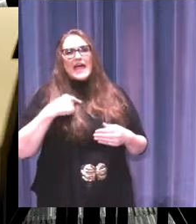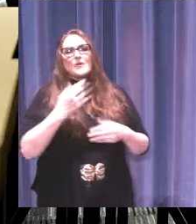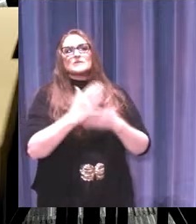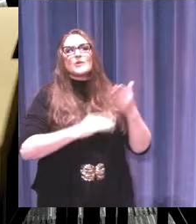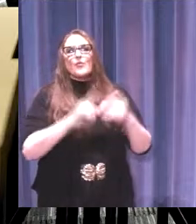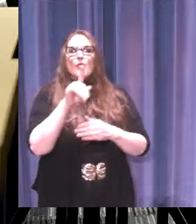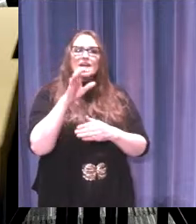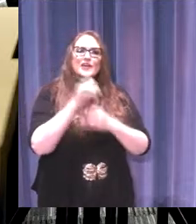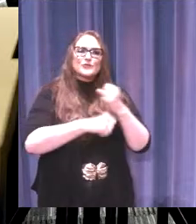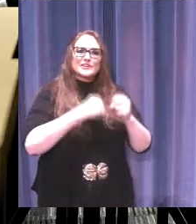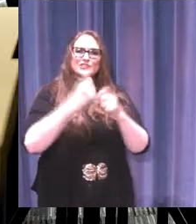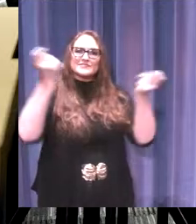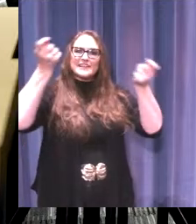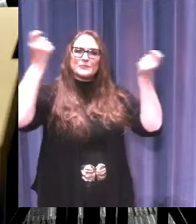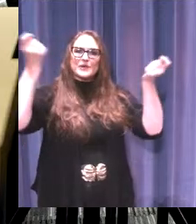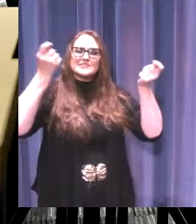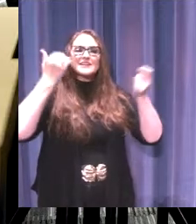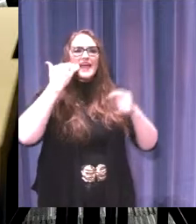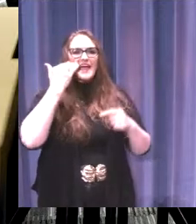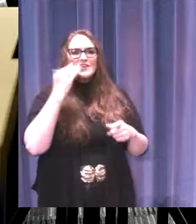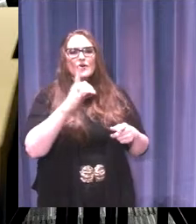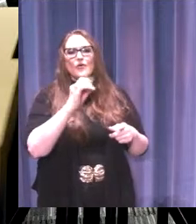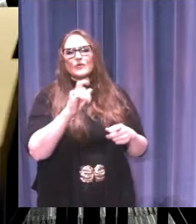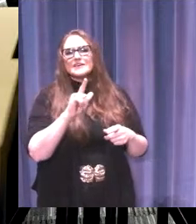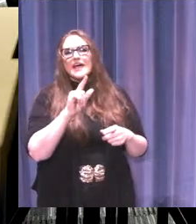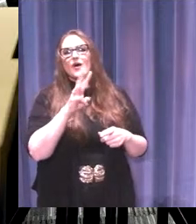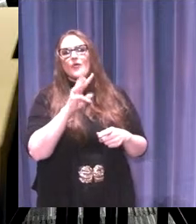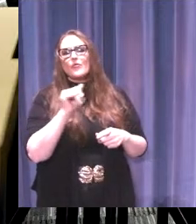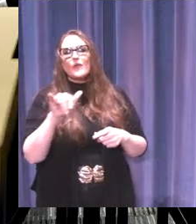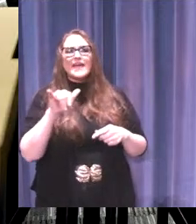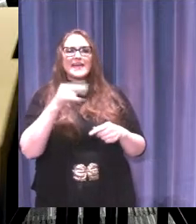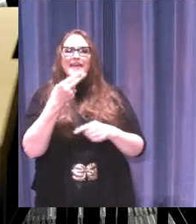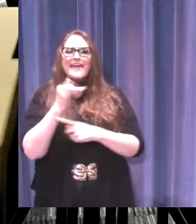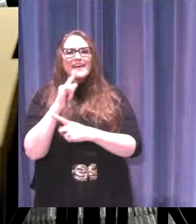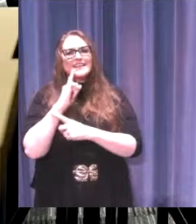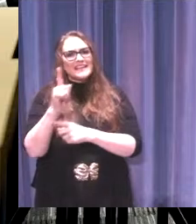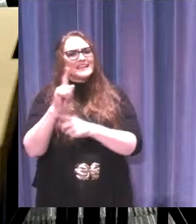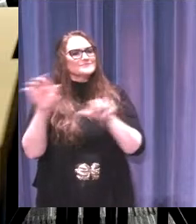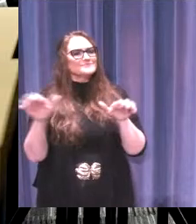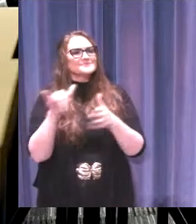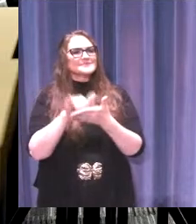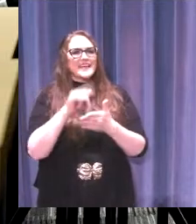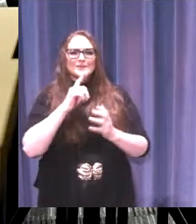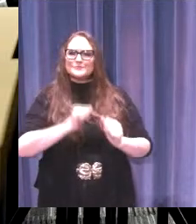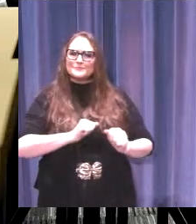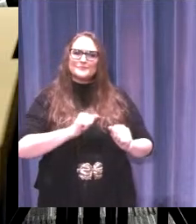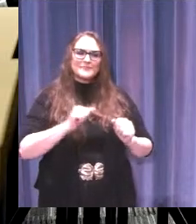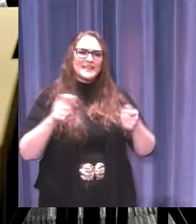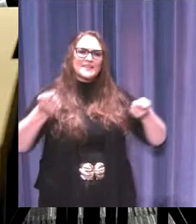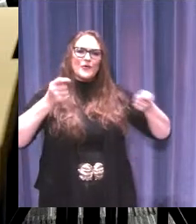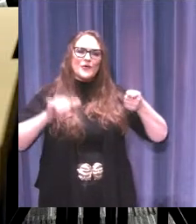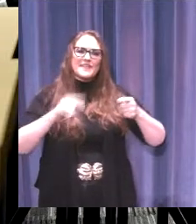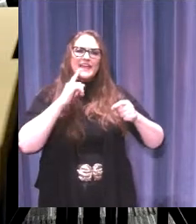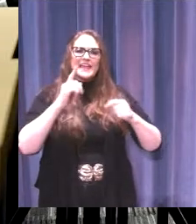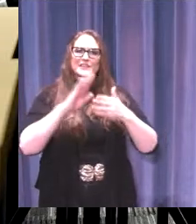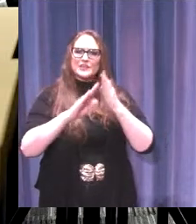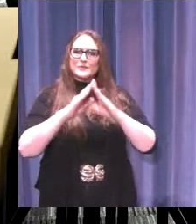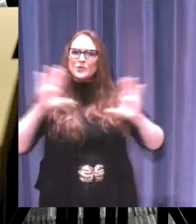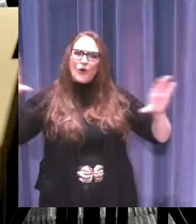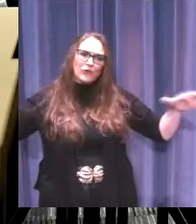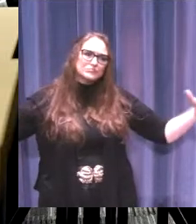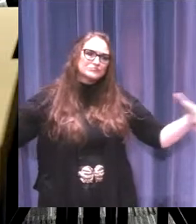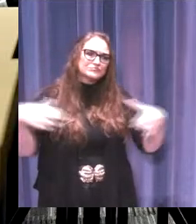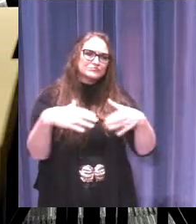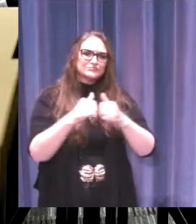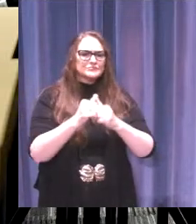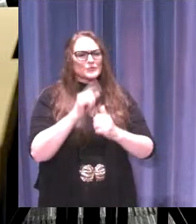celebration. I know Dale Wayhill had led that on. That was really special to be a part of that, where the community had came together. That was